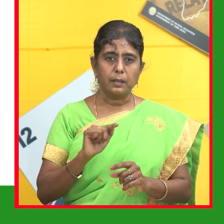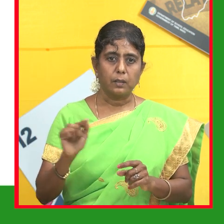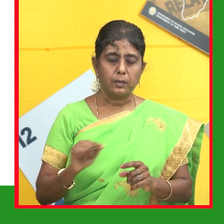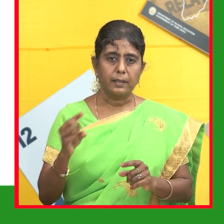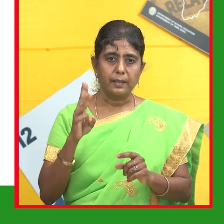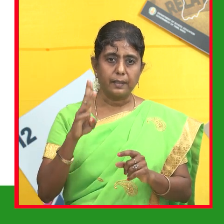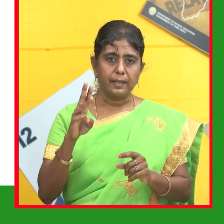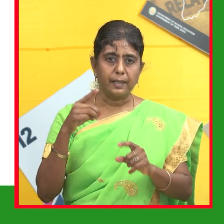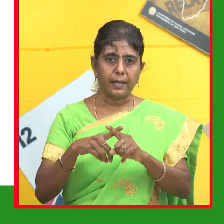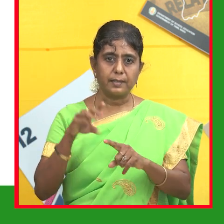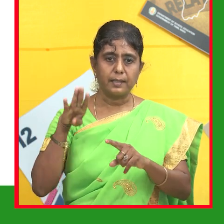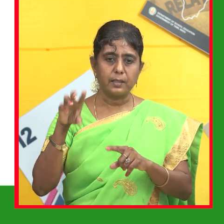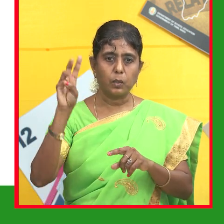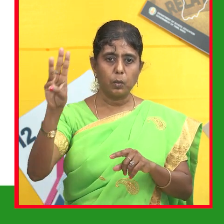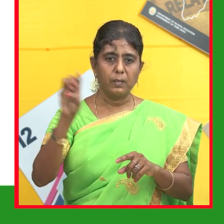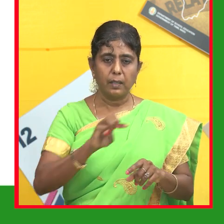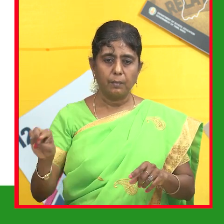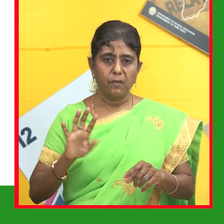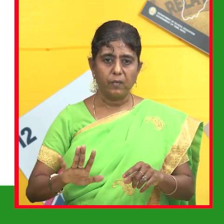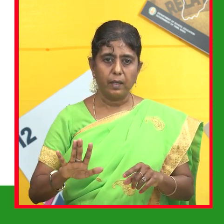that is 3x z cube divided by